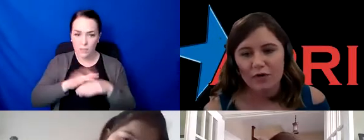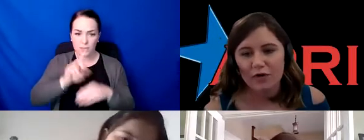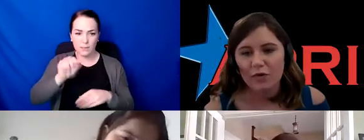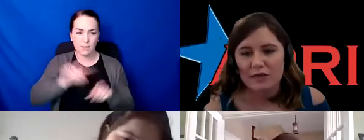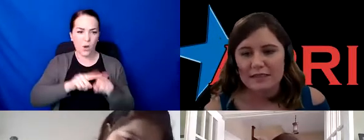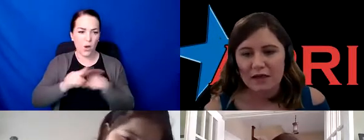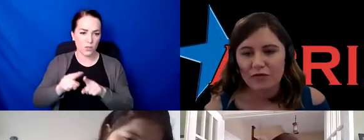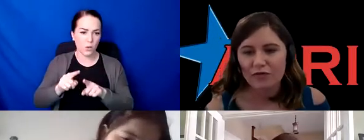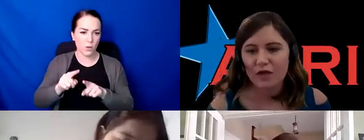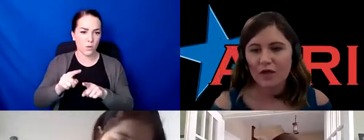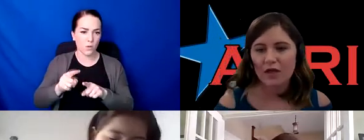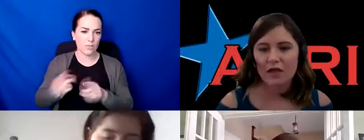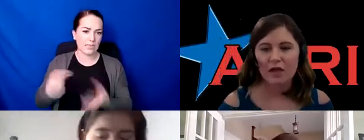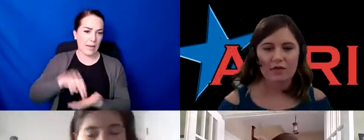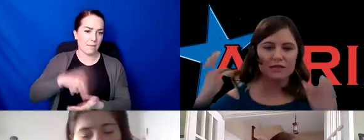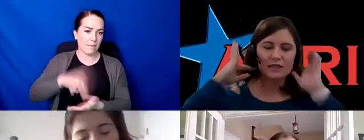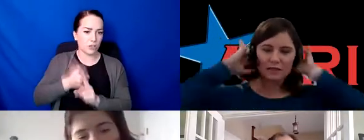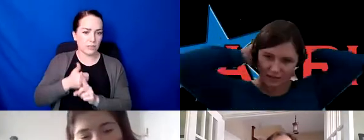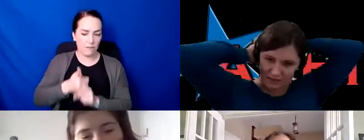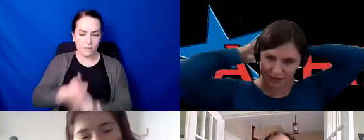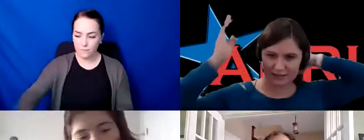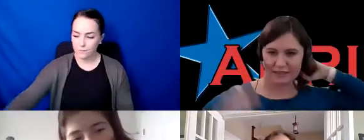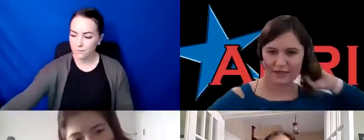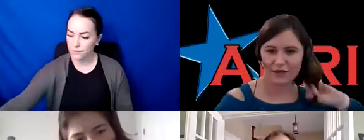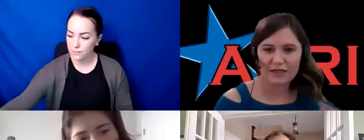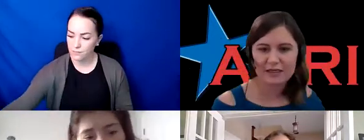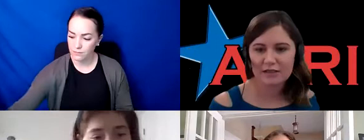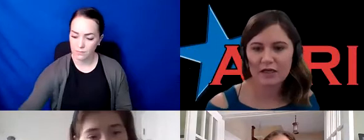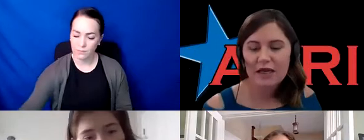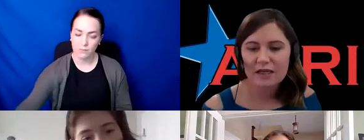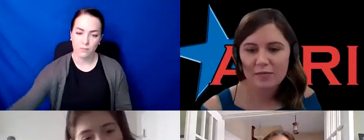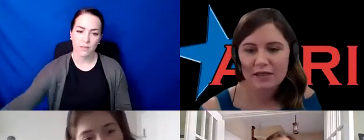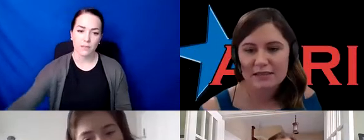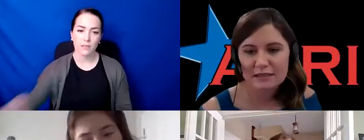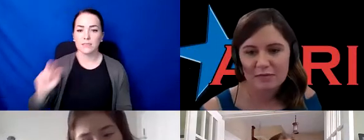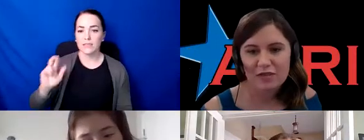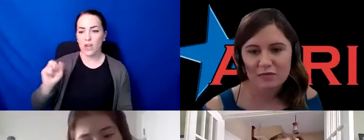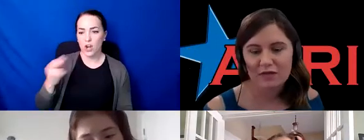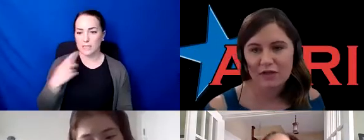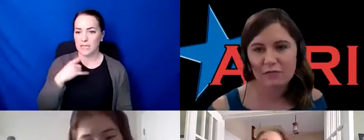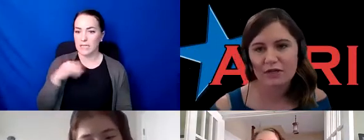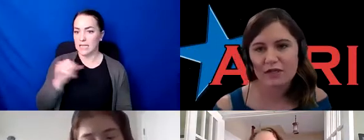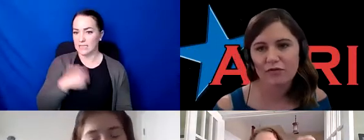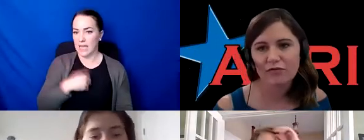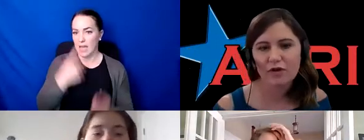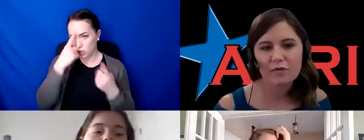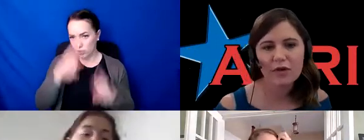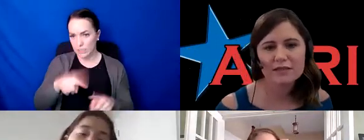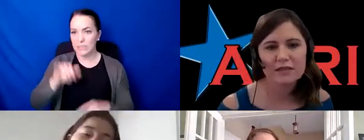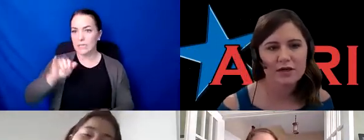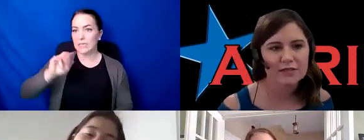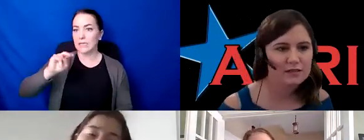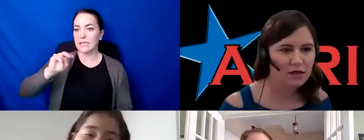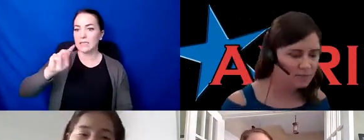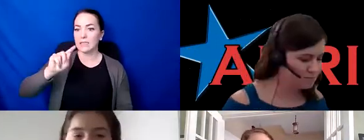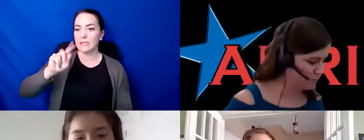up for oneself. And then Sarah said, yes, I agree. Independence does not mean doing everything by yourself. Mel's, I